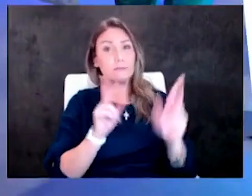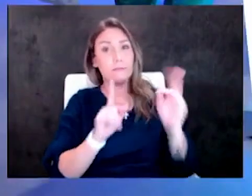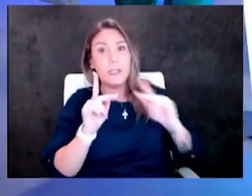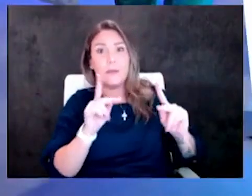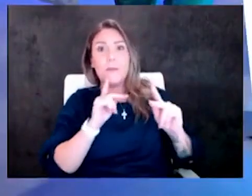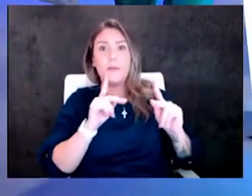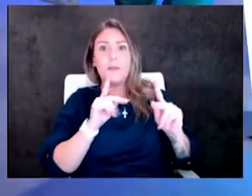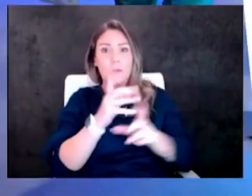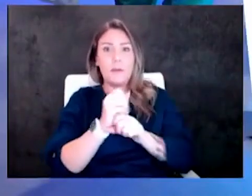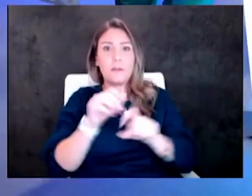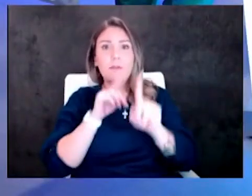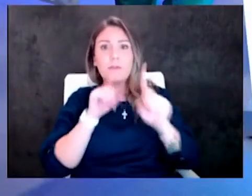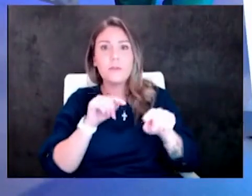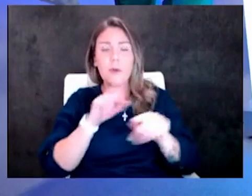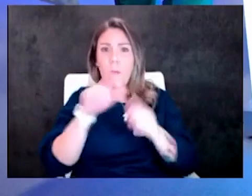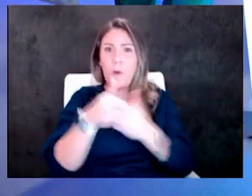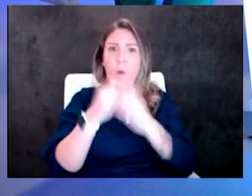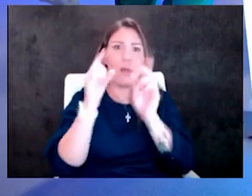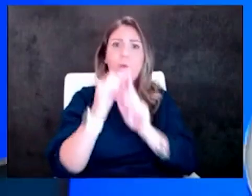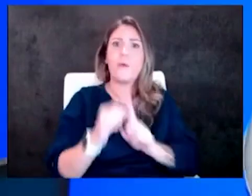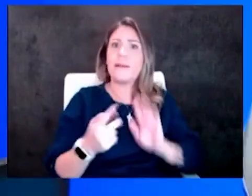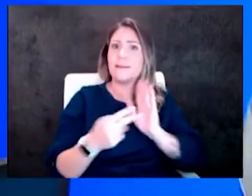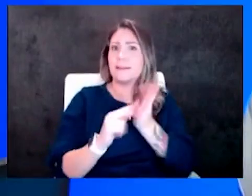what do all these words mean, Yes. Coachy? Yeah.